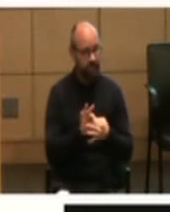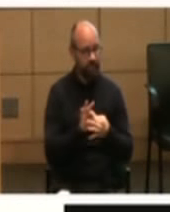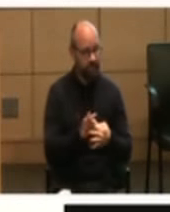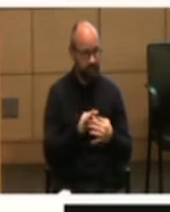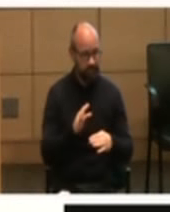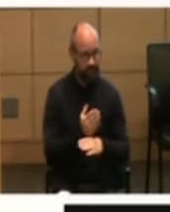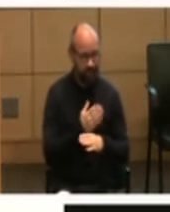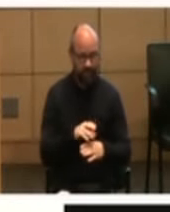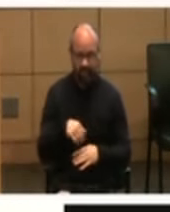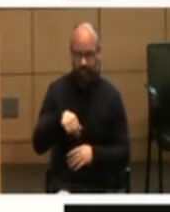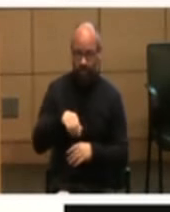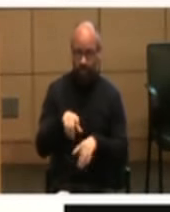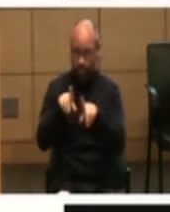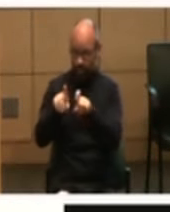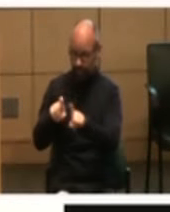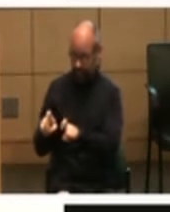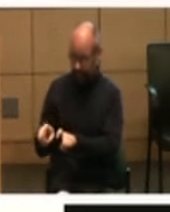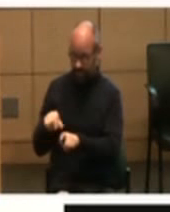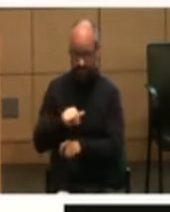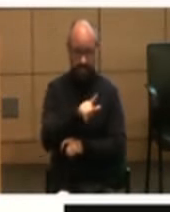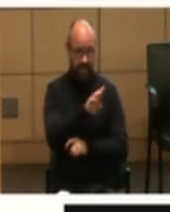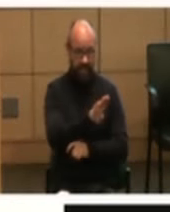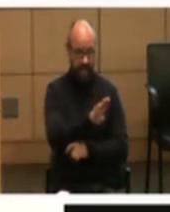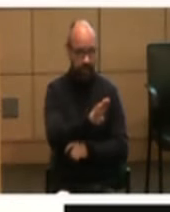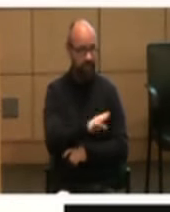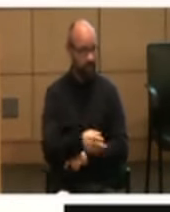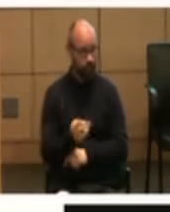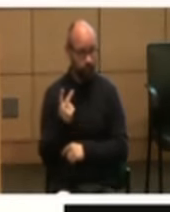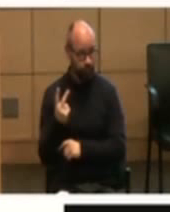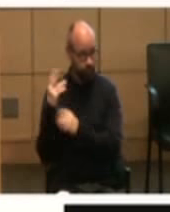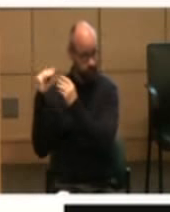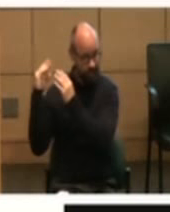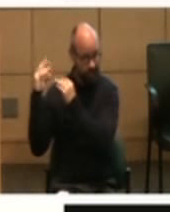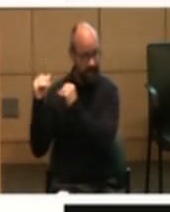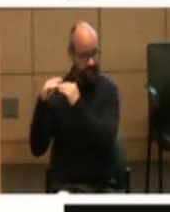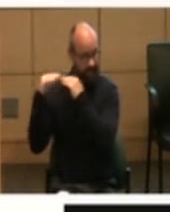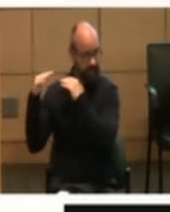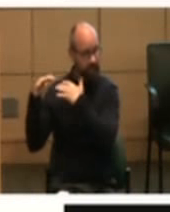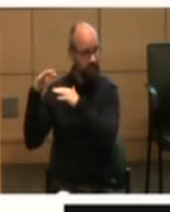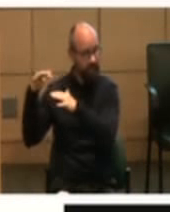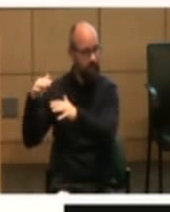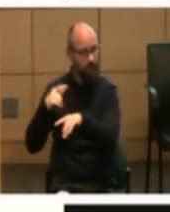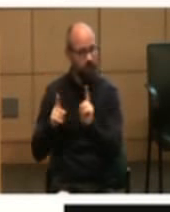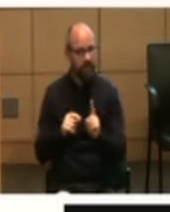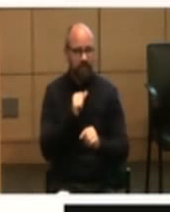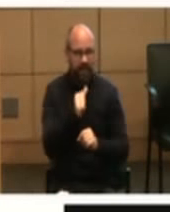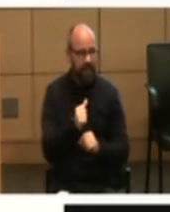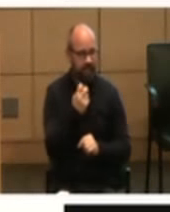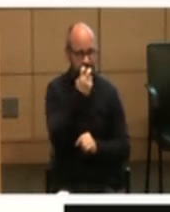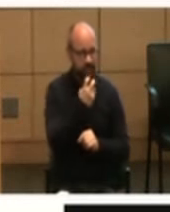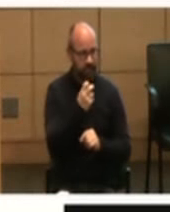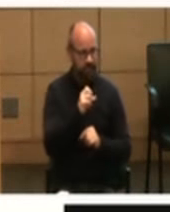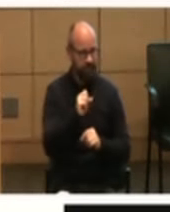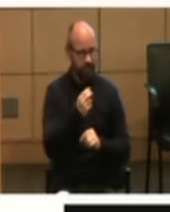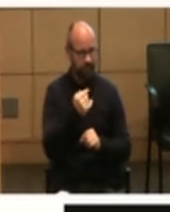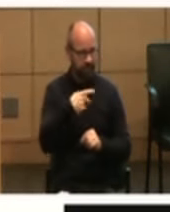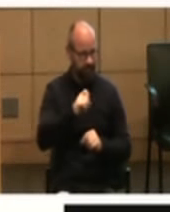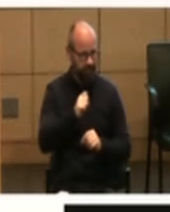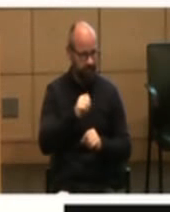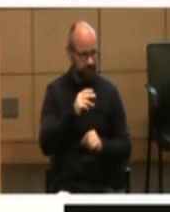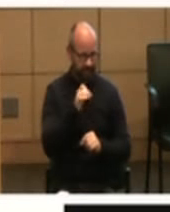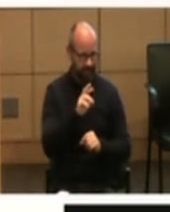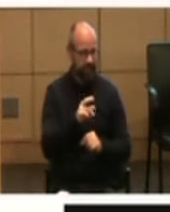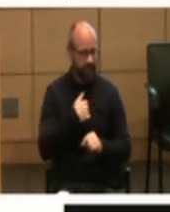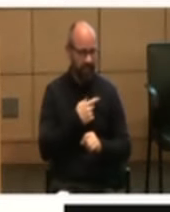lab performance in that two-talker speech masker, but not the speech-shaped noise masker that we typically use in the